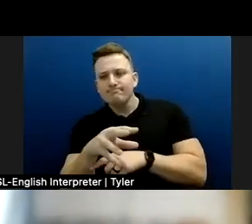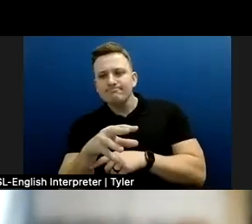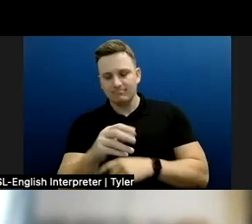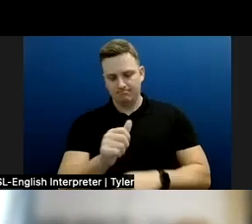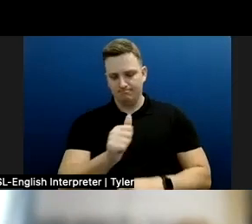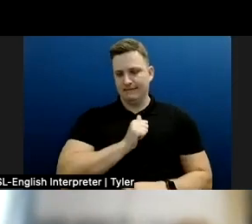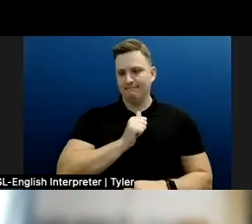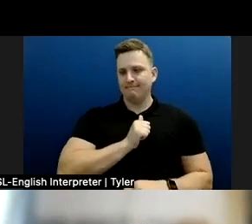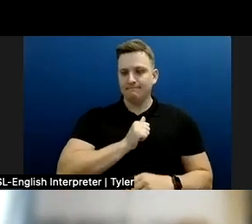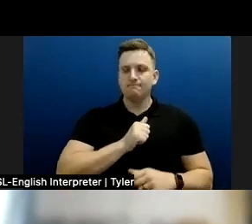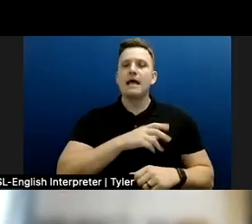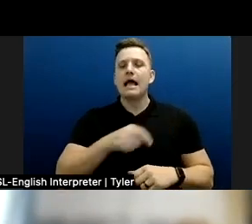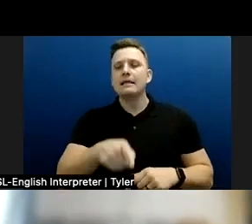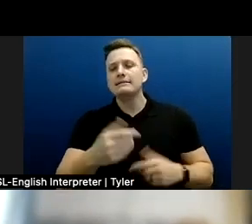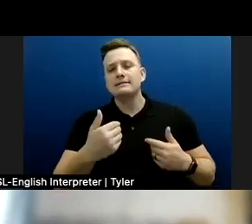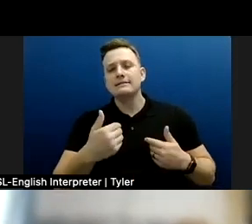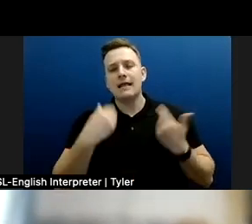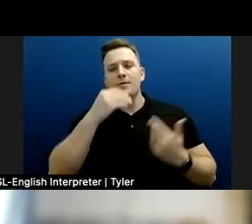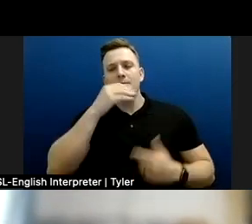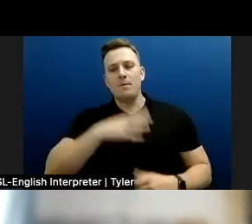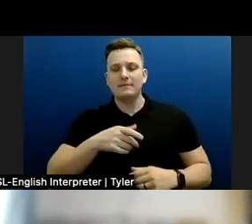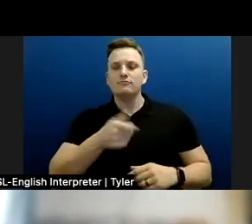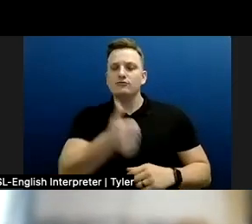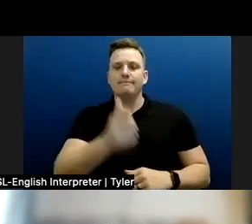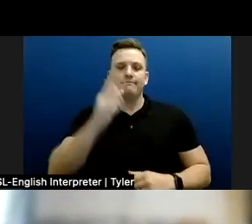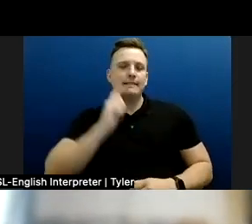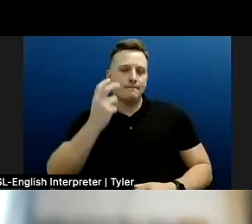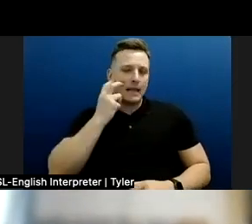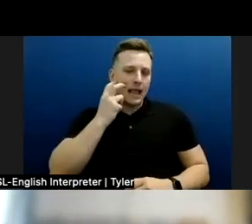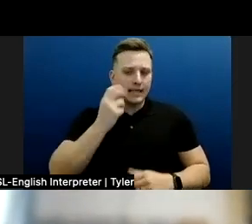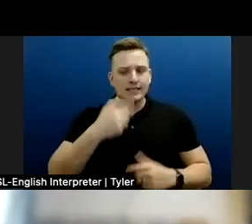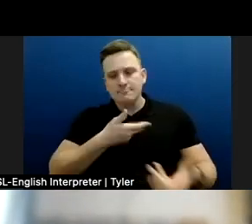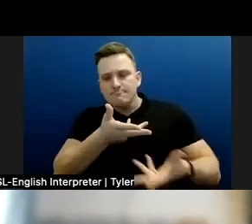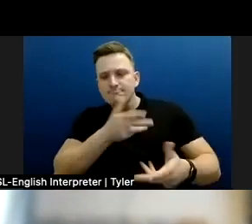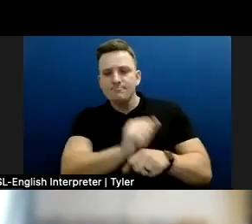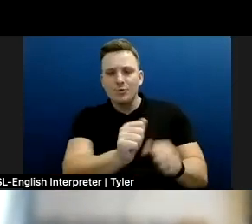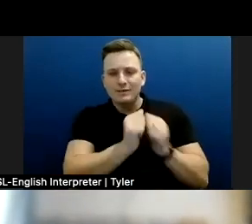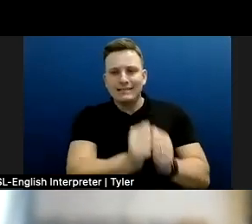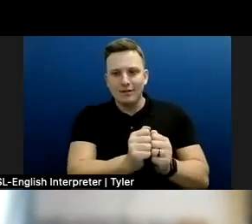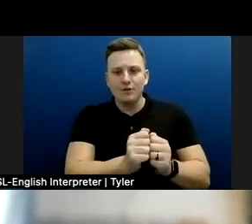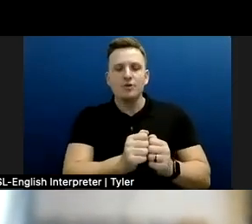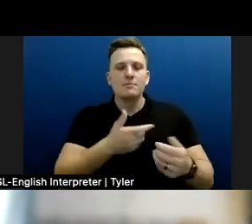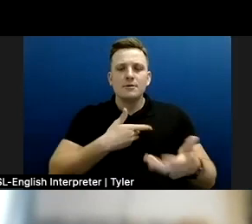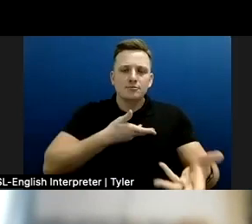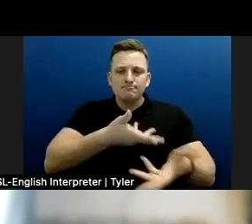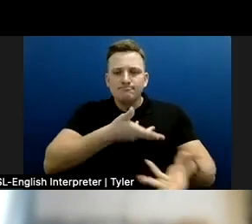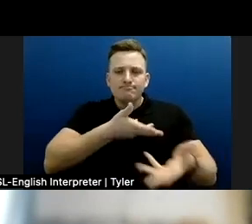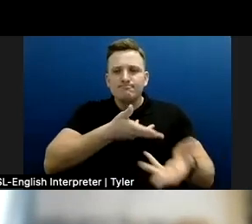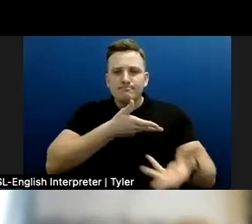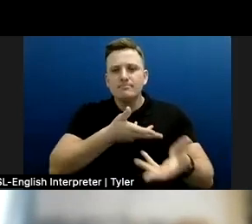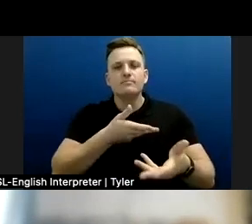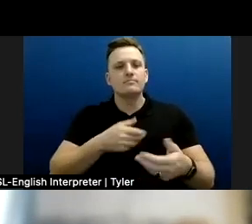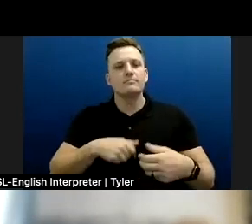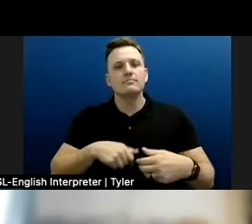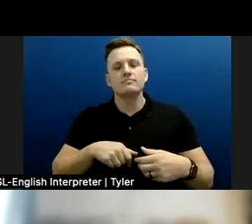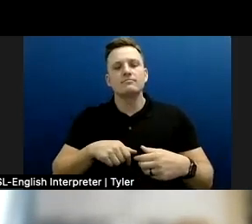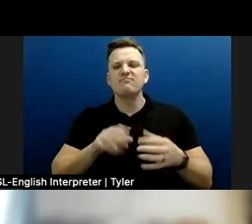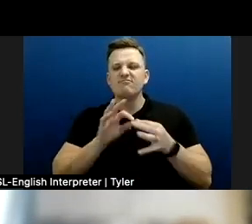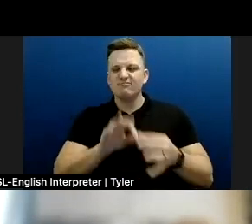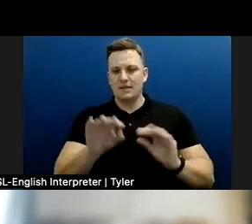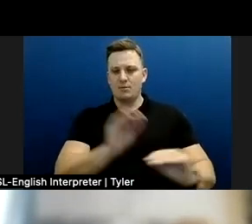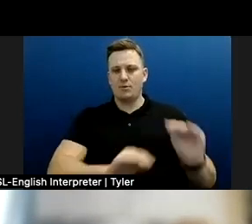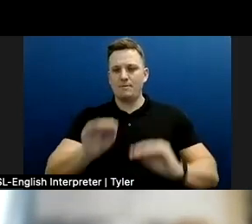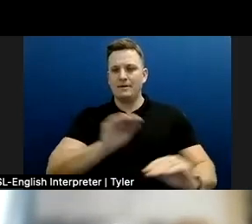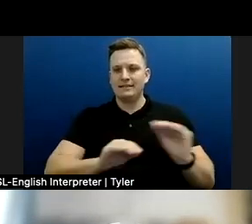with a young woman who is deafblind, and we're doing some interactions based around movements that are